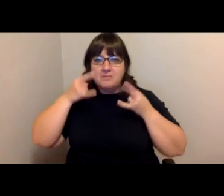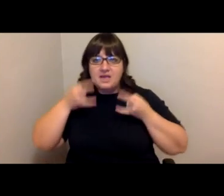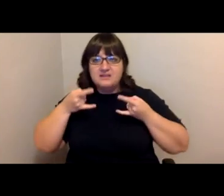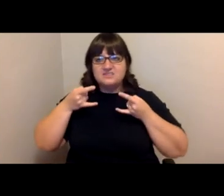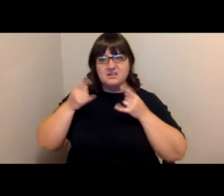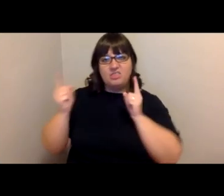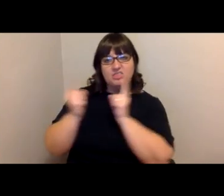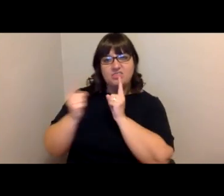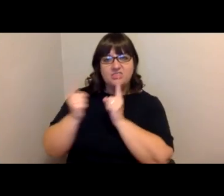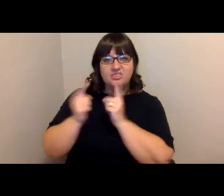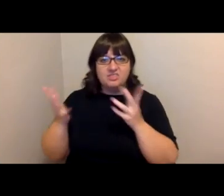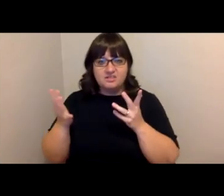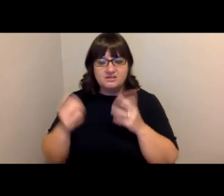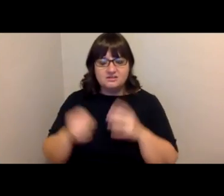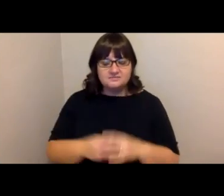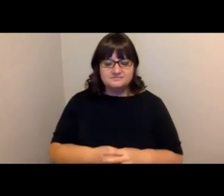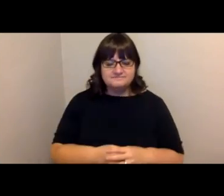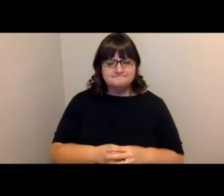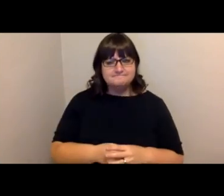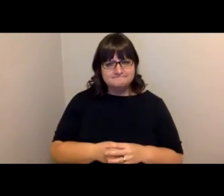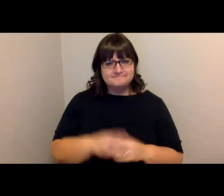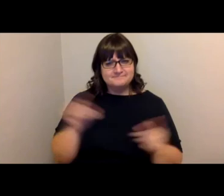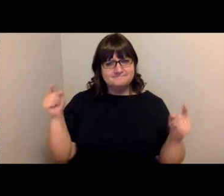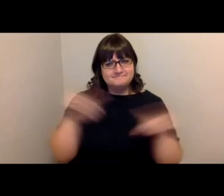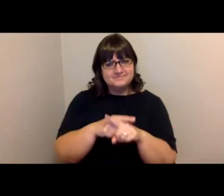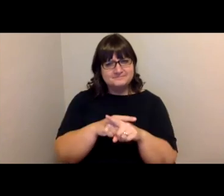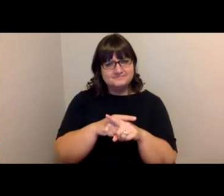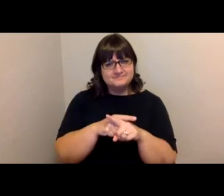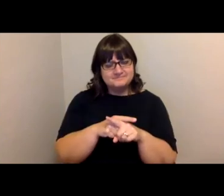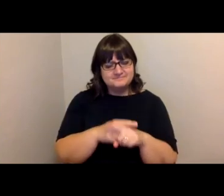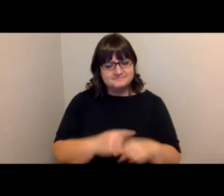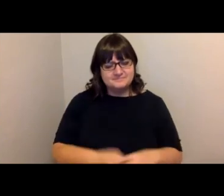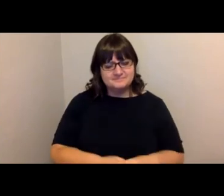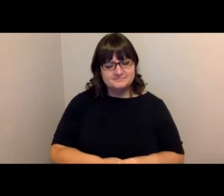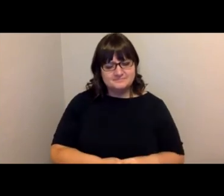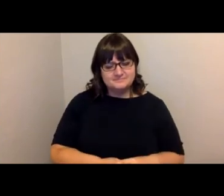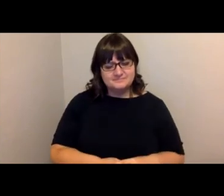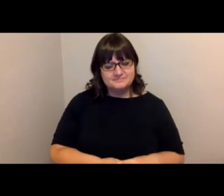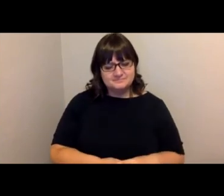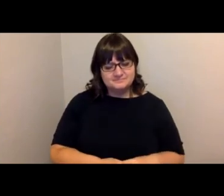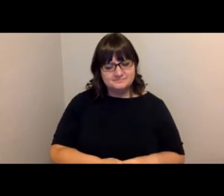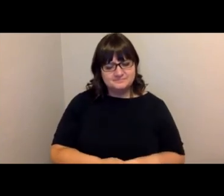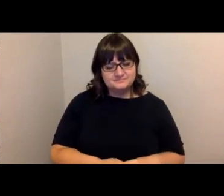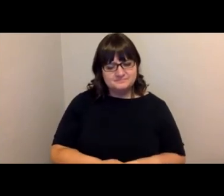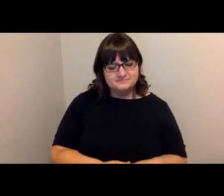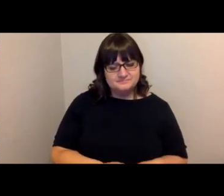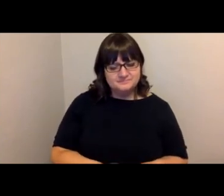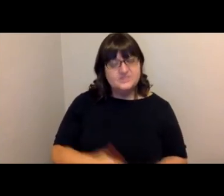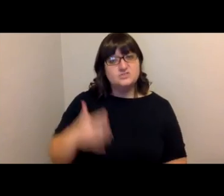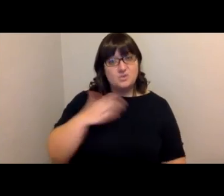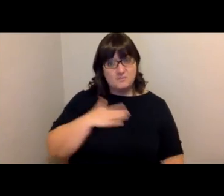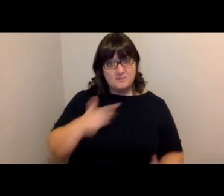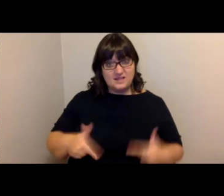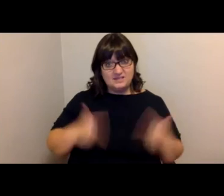It was this interesting paradox of observation. My life, for example, is made up of a lot of staying home